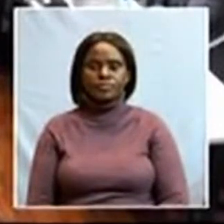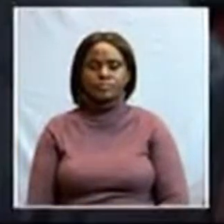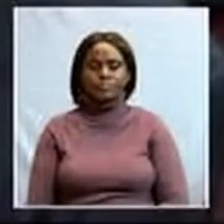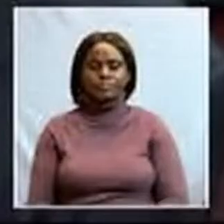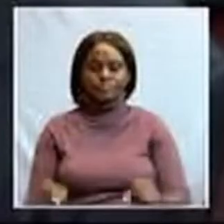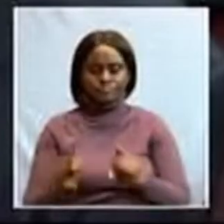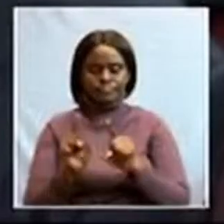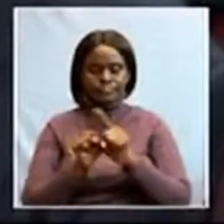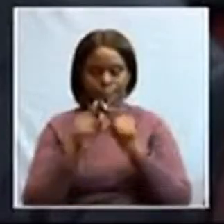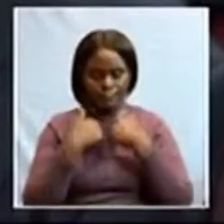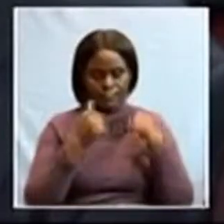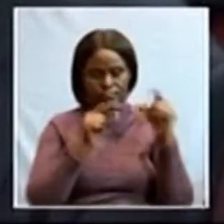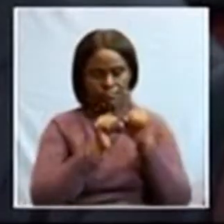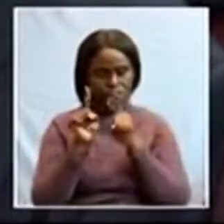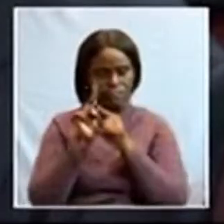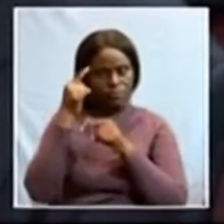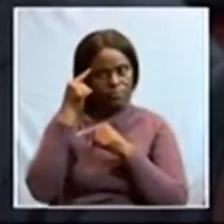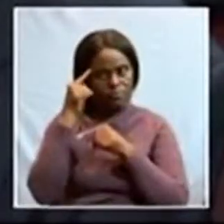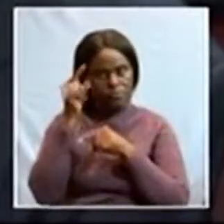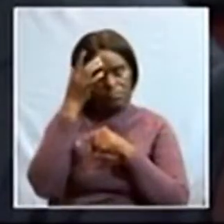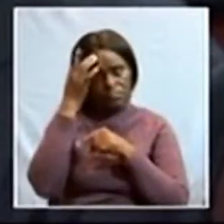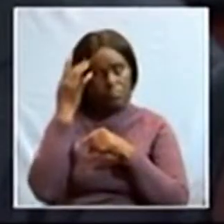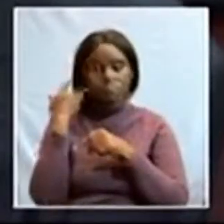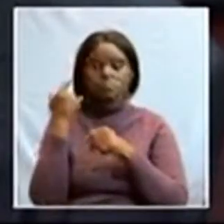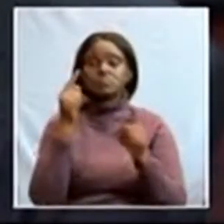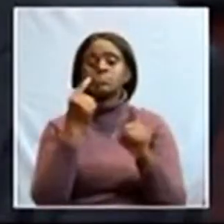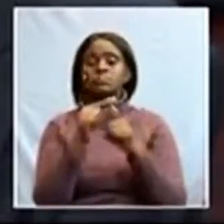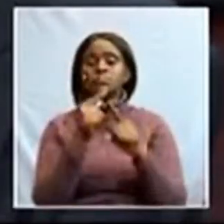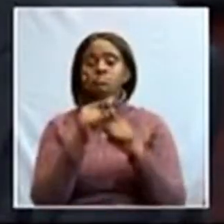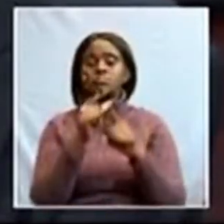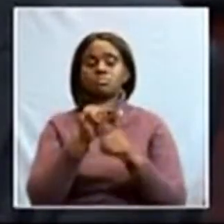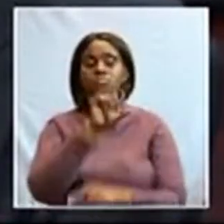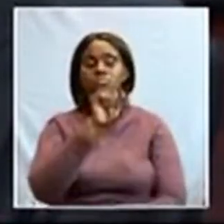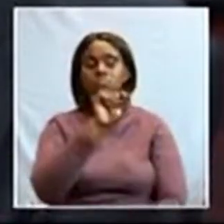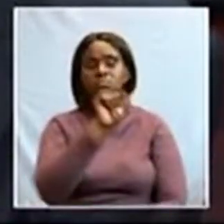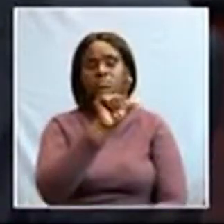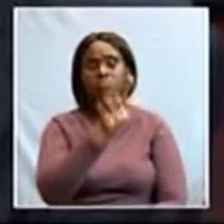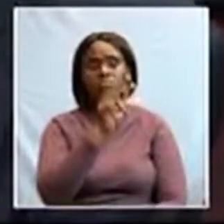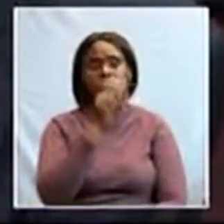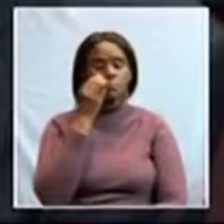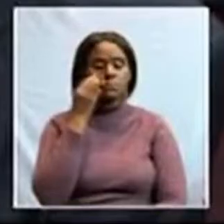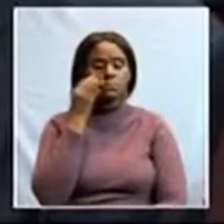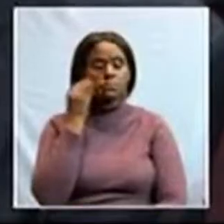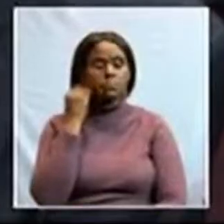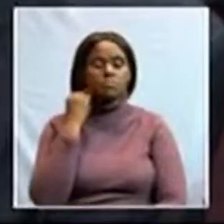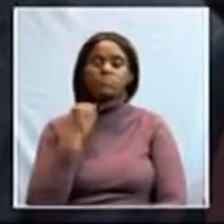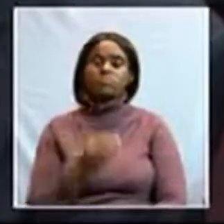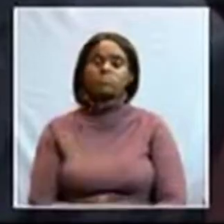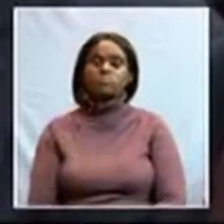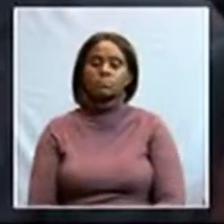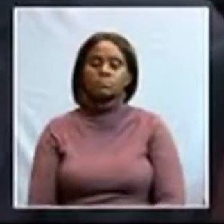And there is also for December 2023.